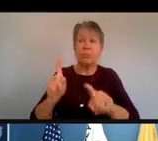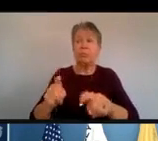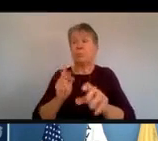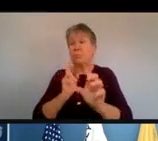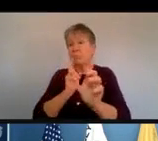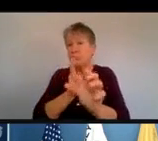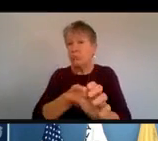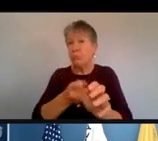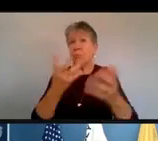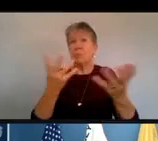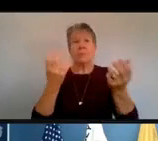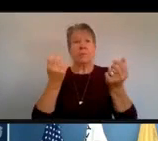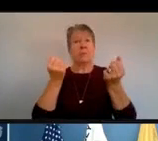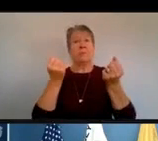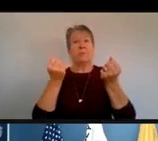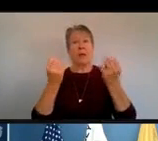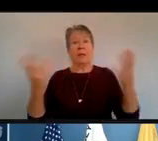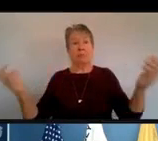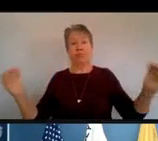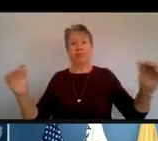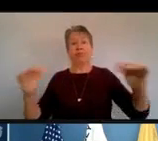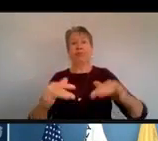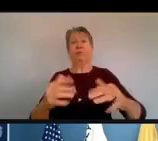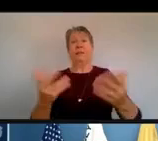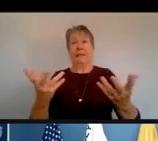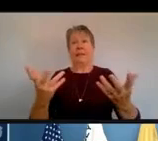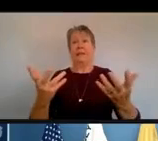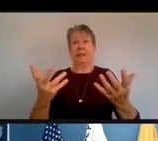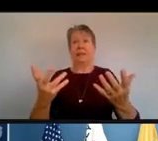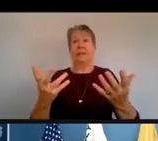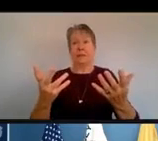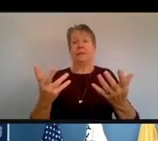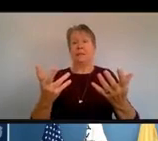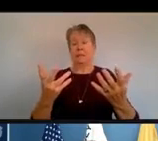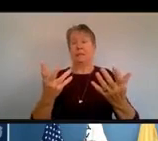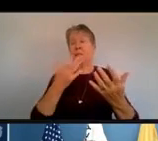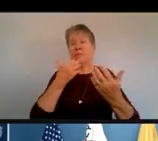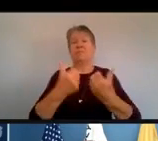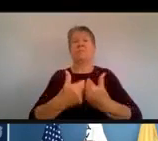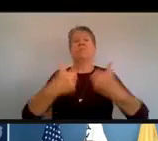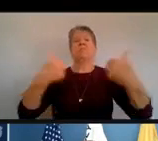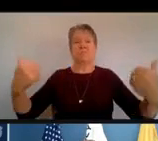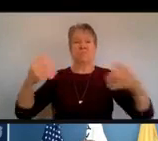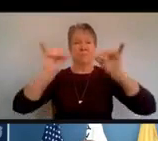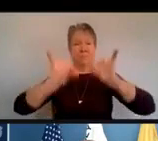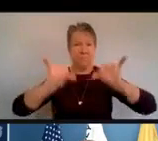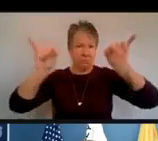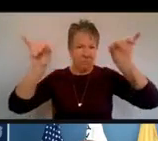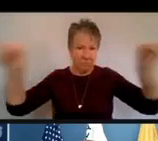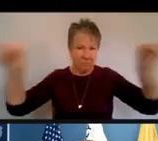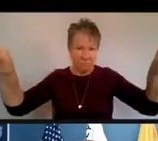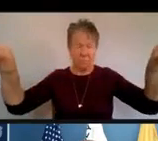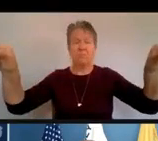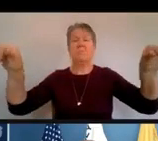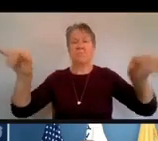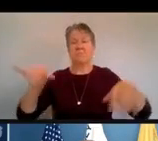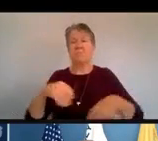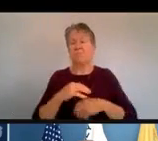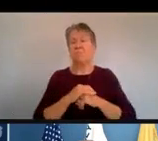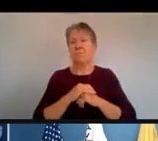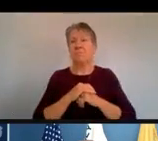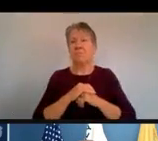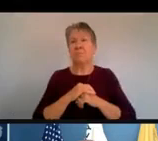It's for them as well as much as it is for us. There's no question, and we'll go through today's numbers. The numbers are